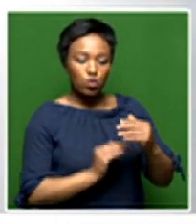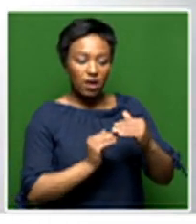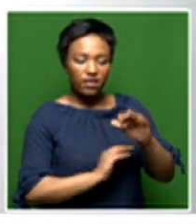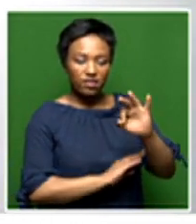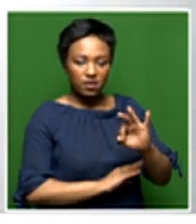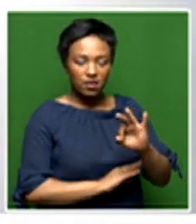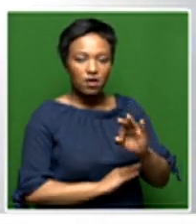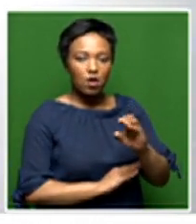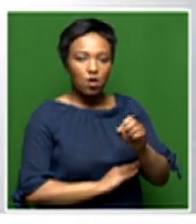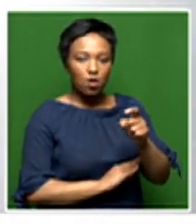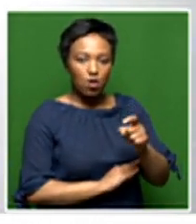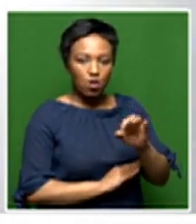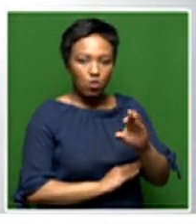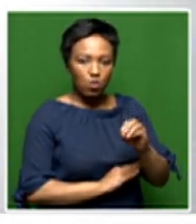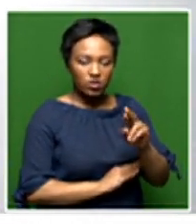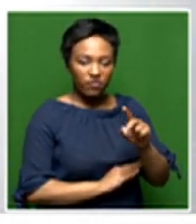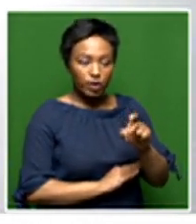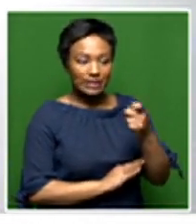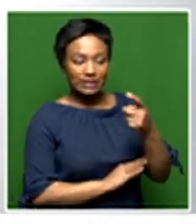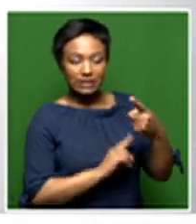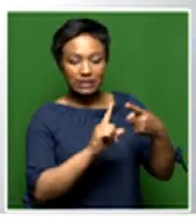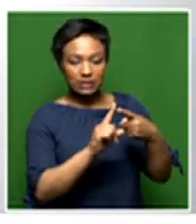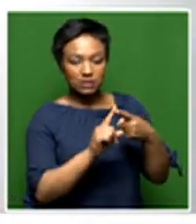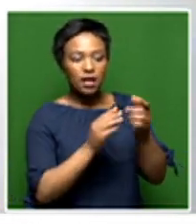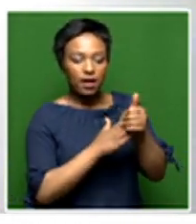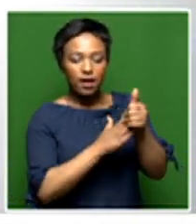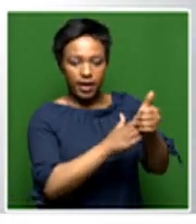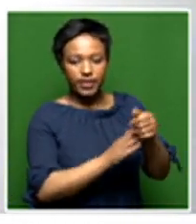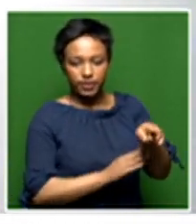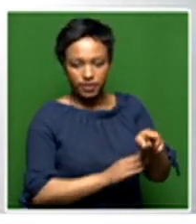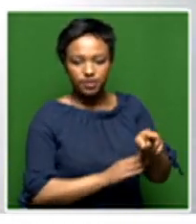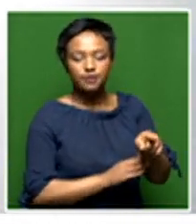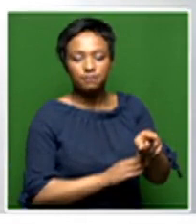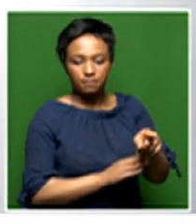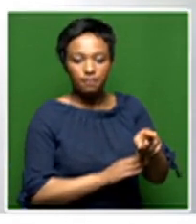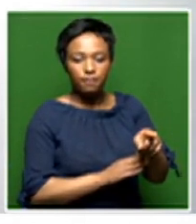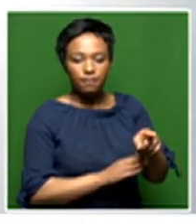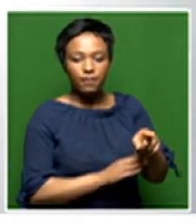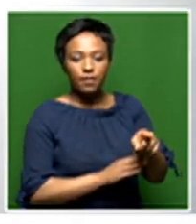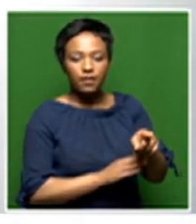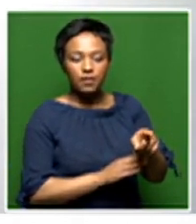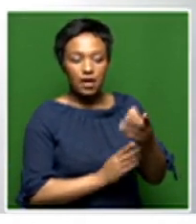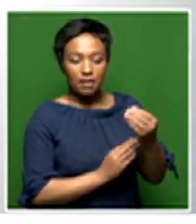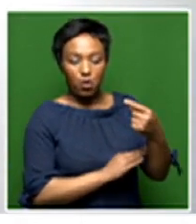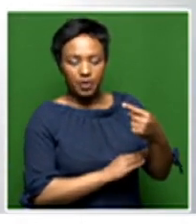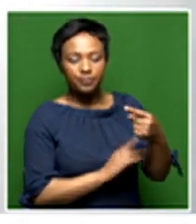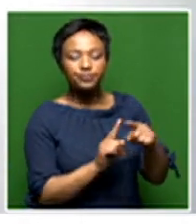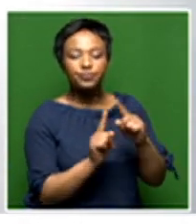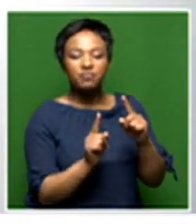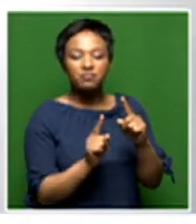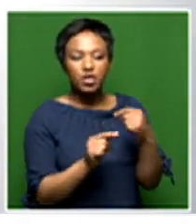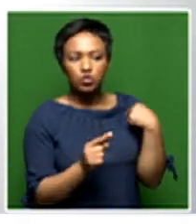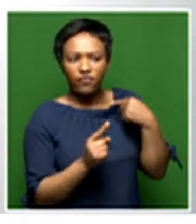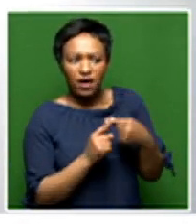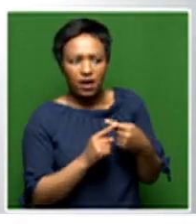Oxford Vida trial is one of the front runners. And so far, I don't think there's anything